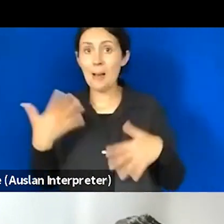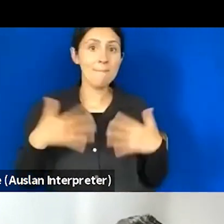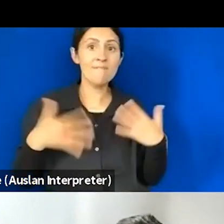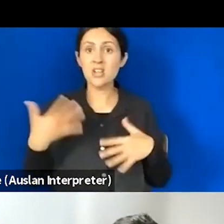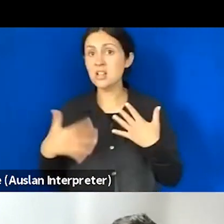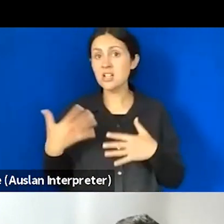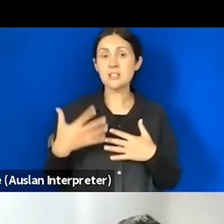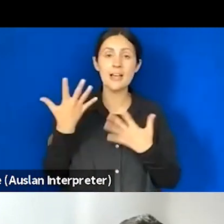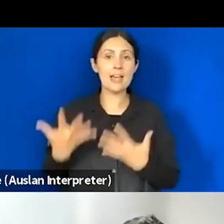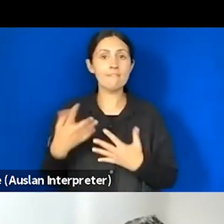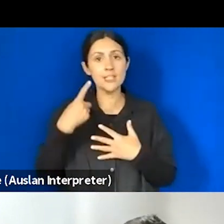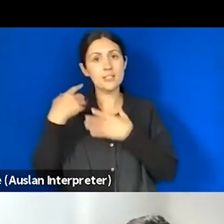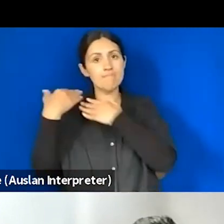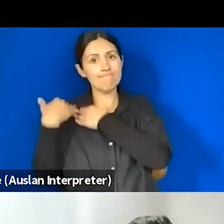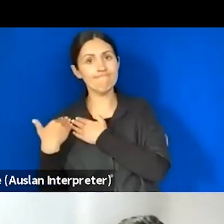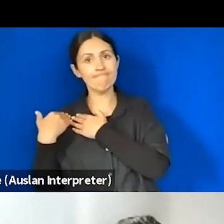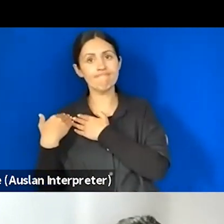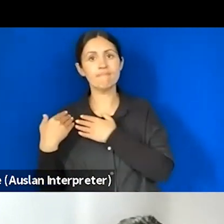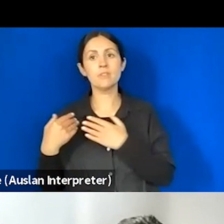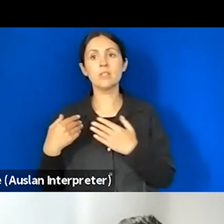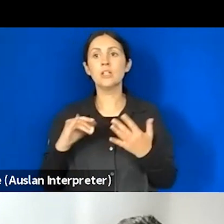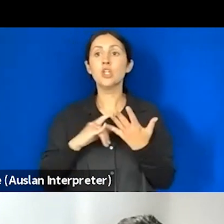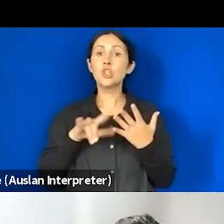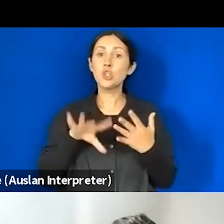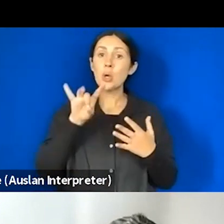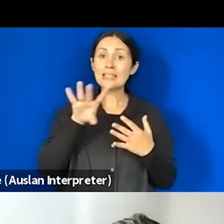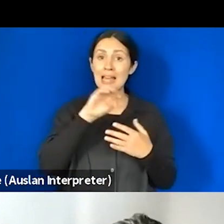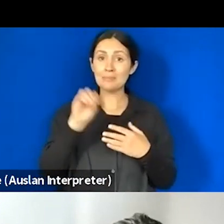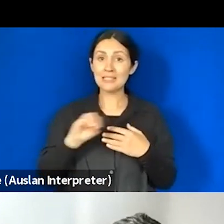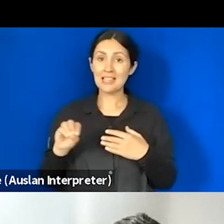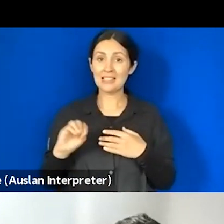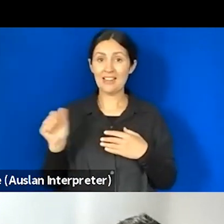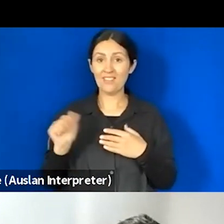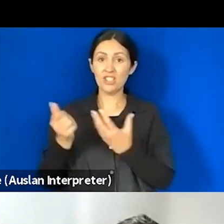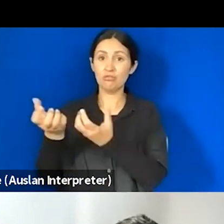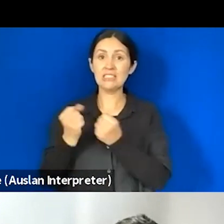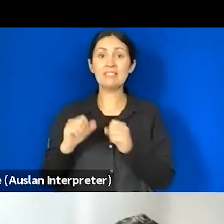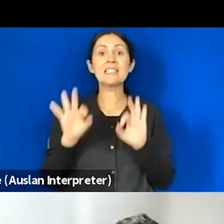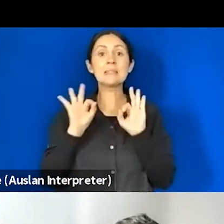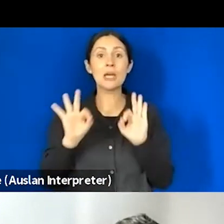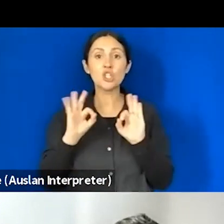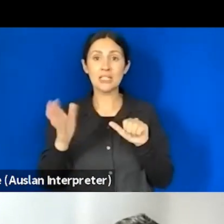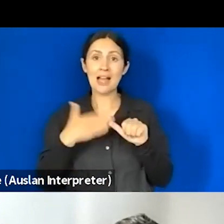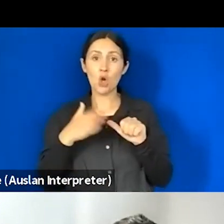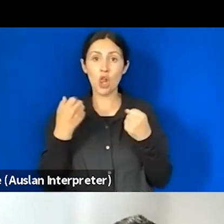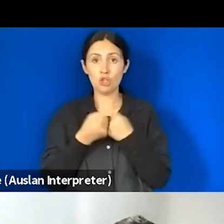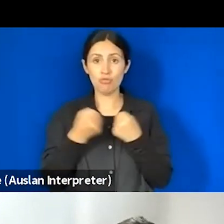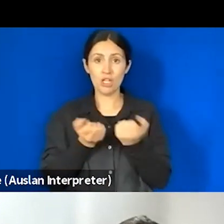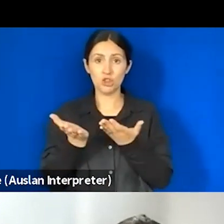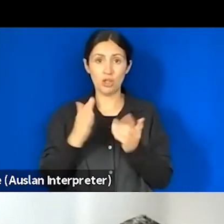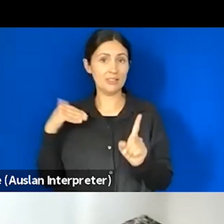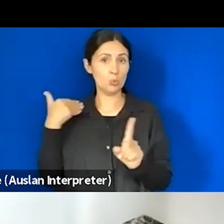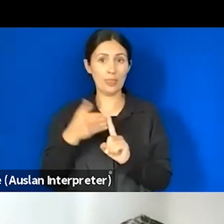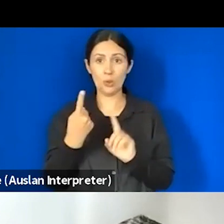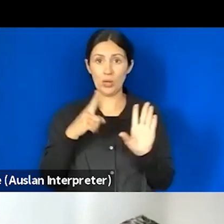dependence, we're looking at maybe 10% of them having received specialist alcohol and other drug services within the past year. So we have